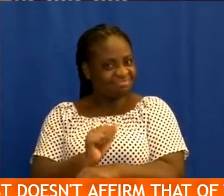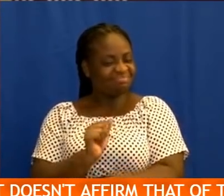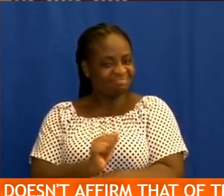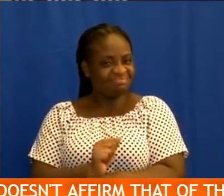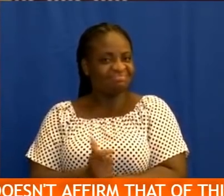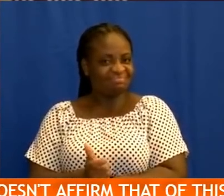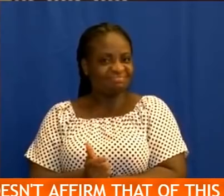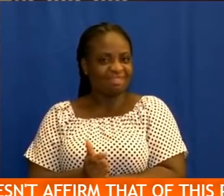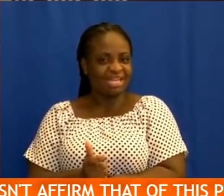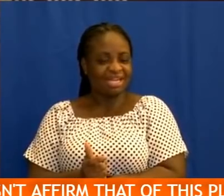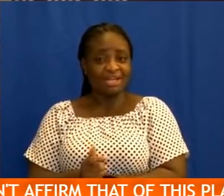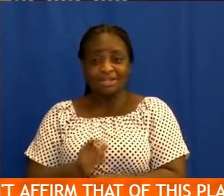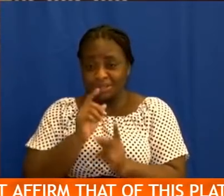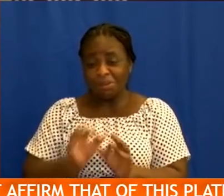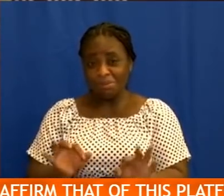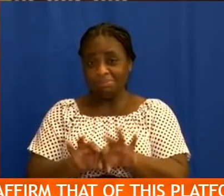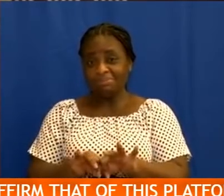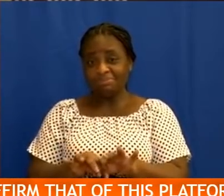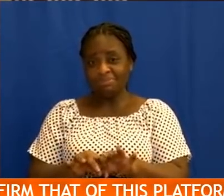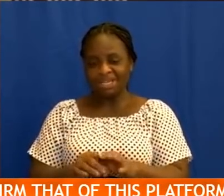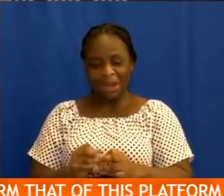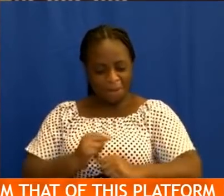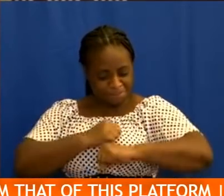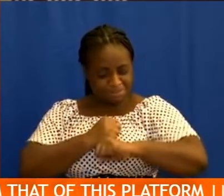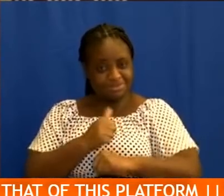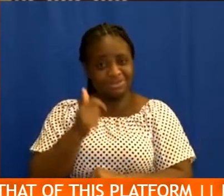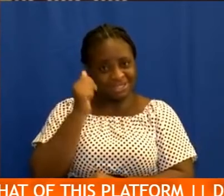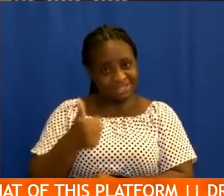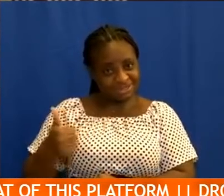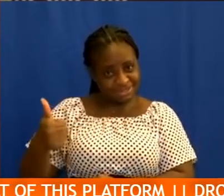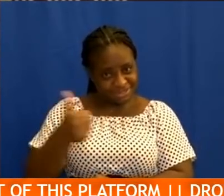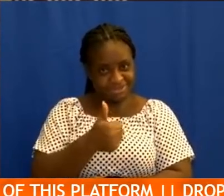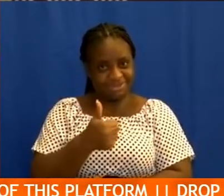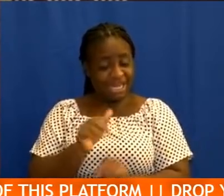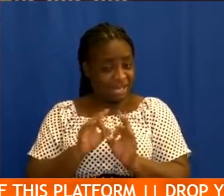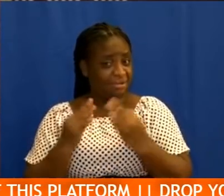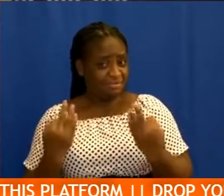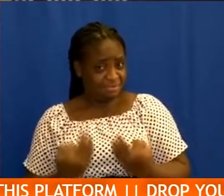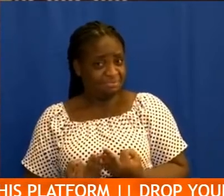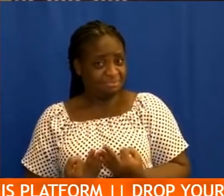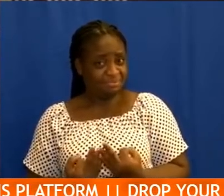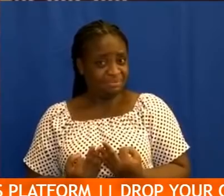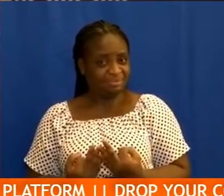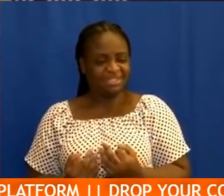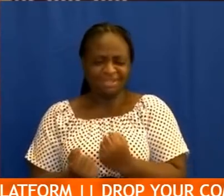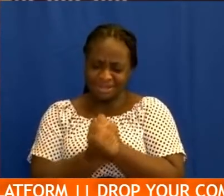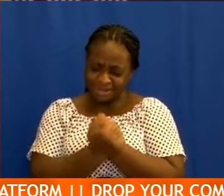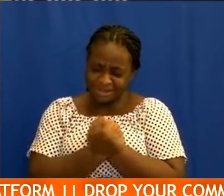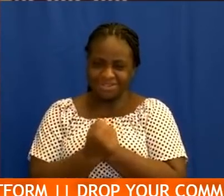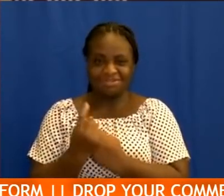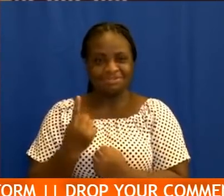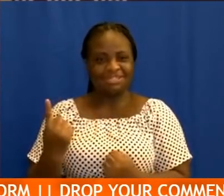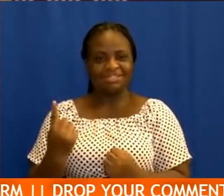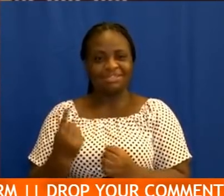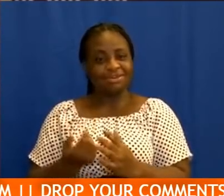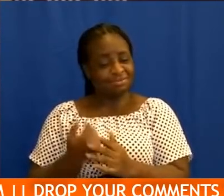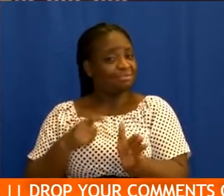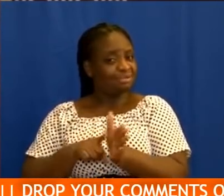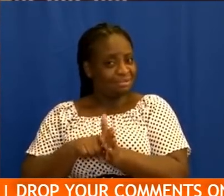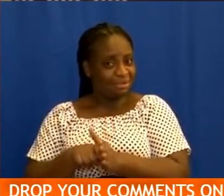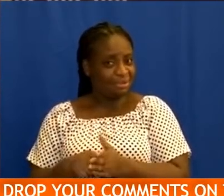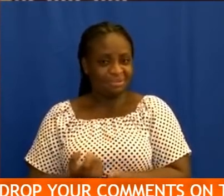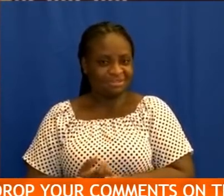together. It is essential that we protect ourselves, our families, and our loved ones from